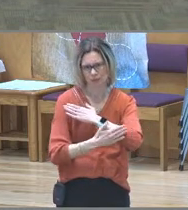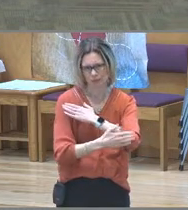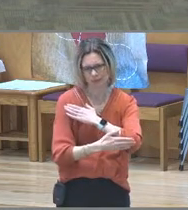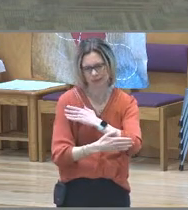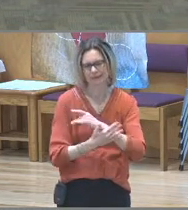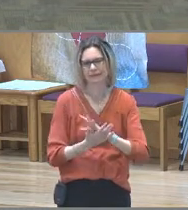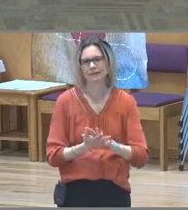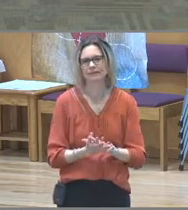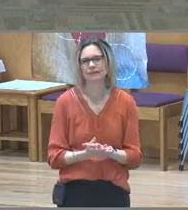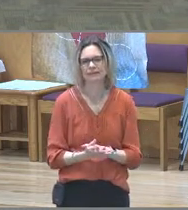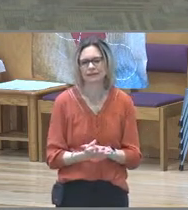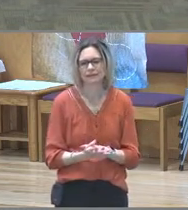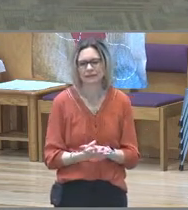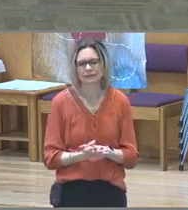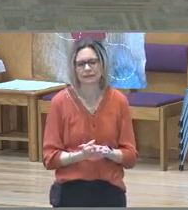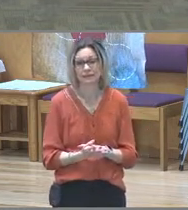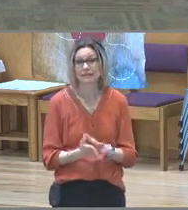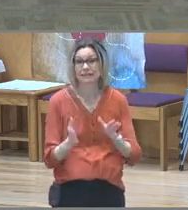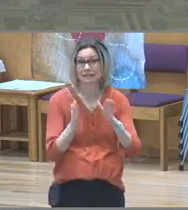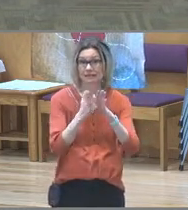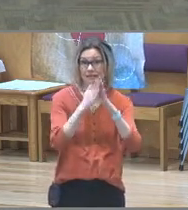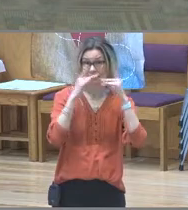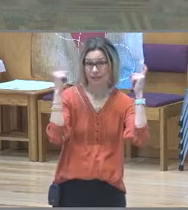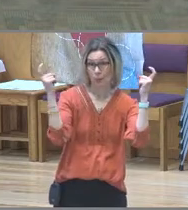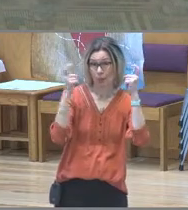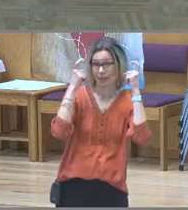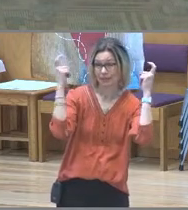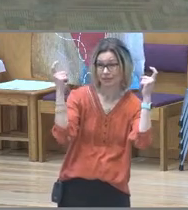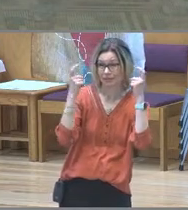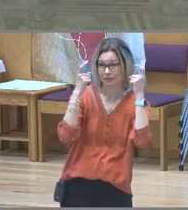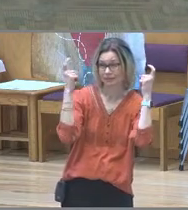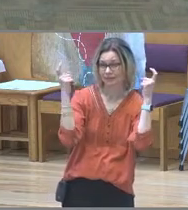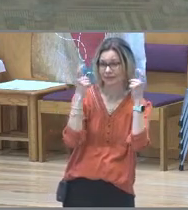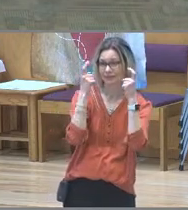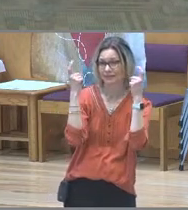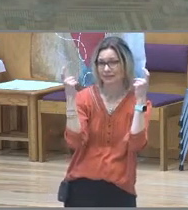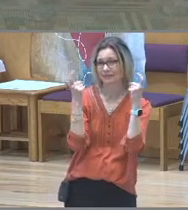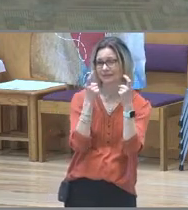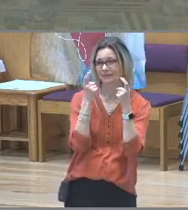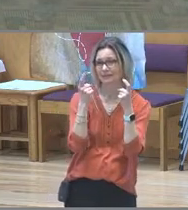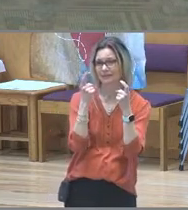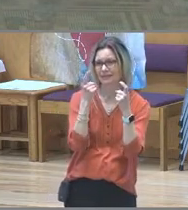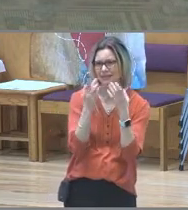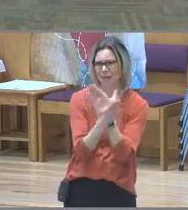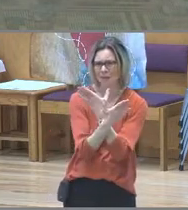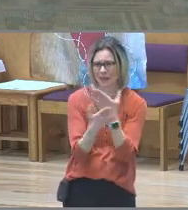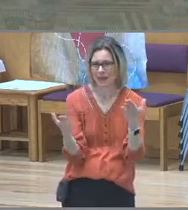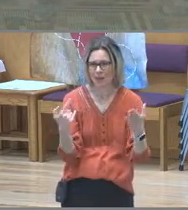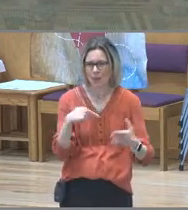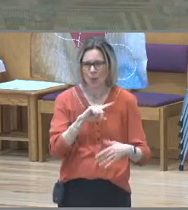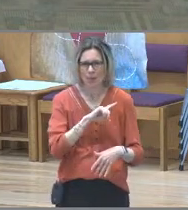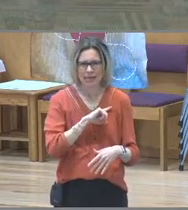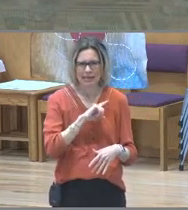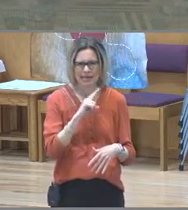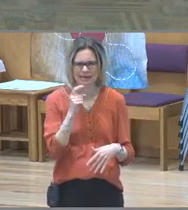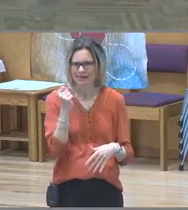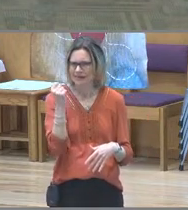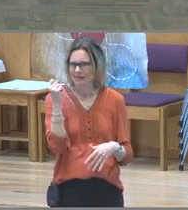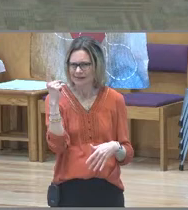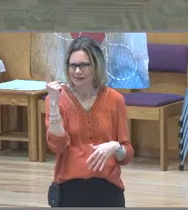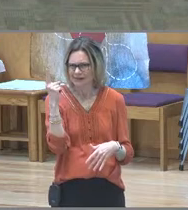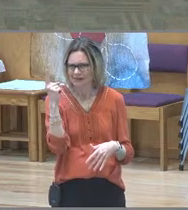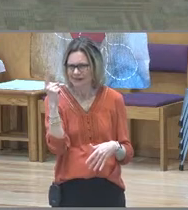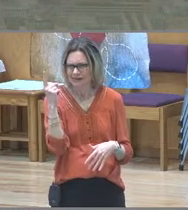It is the celebration of something that we do not fully understand, but